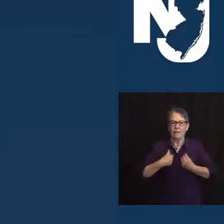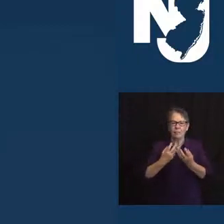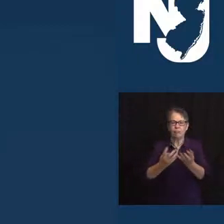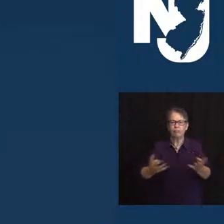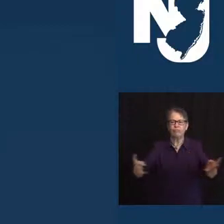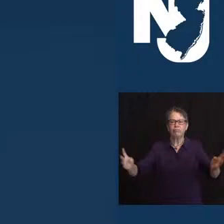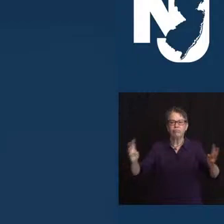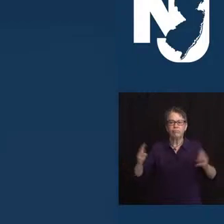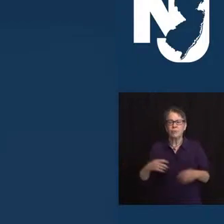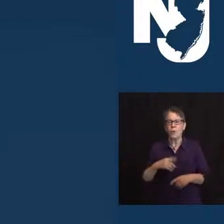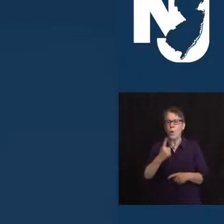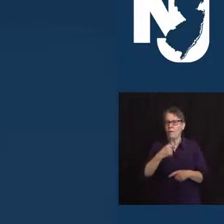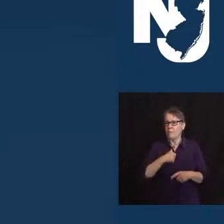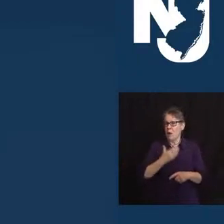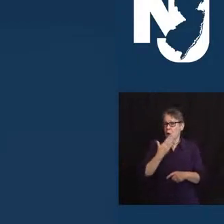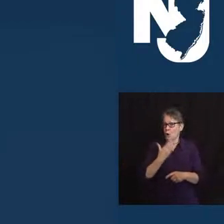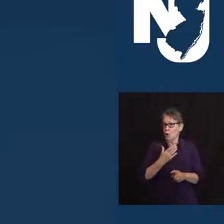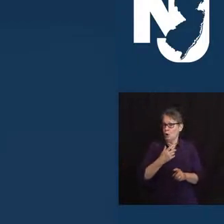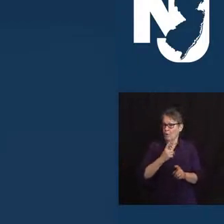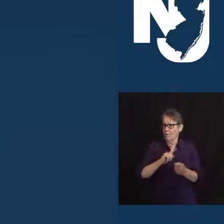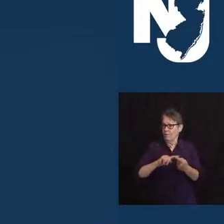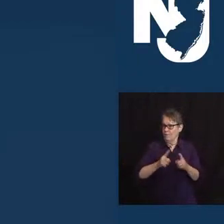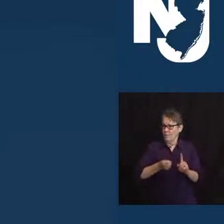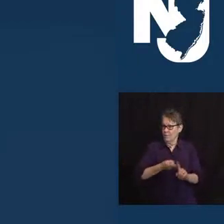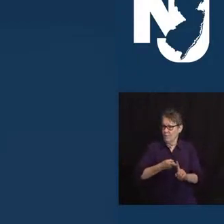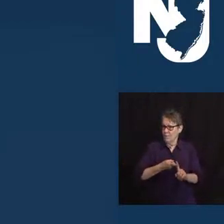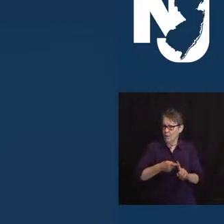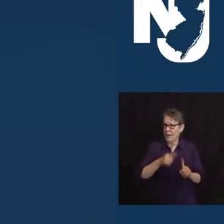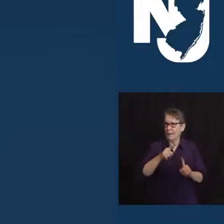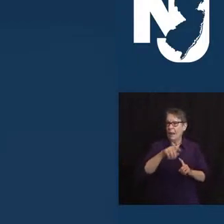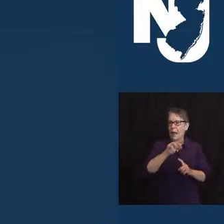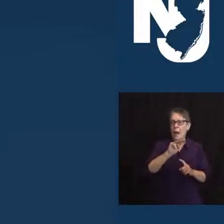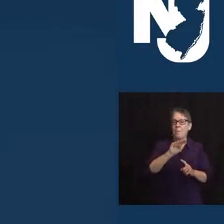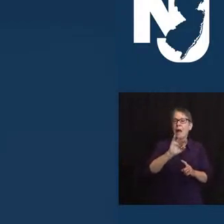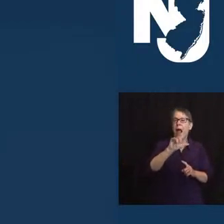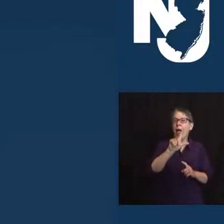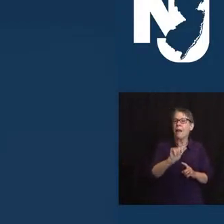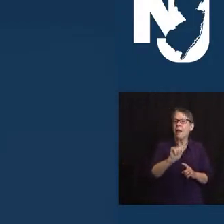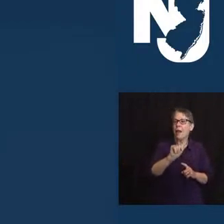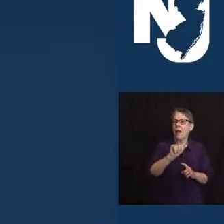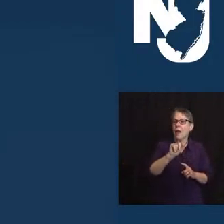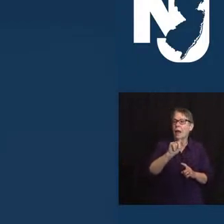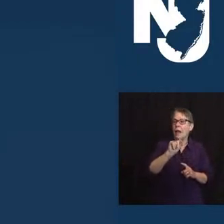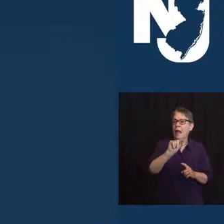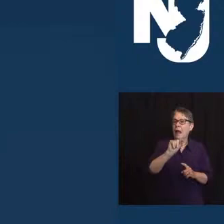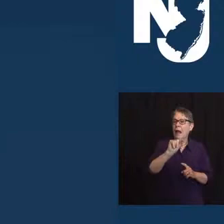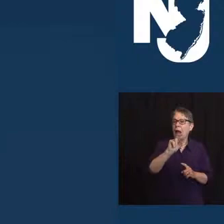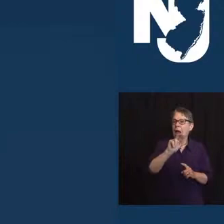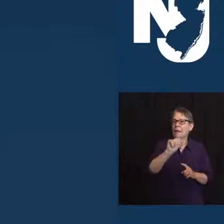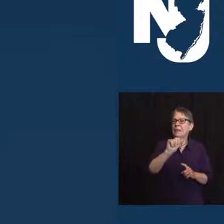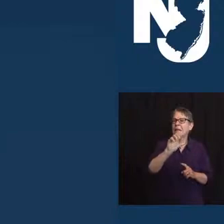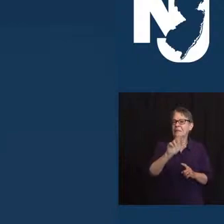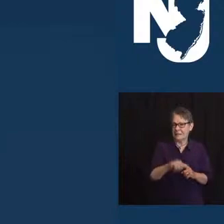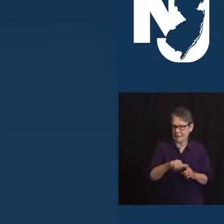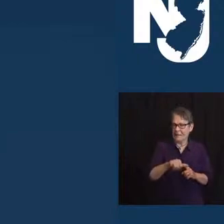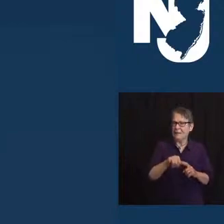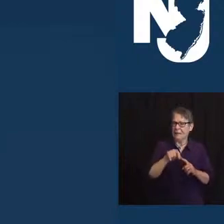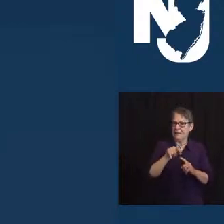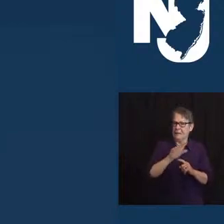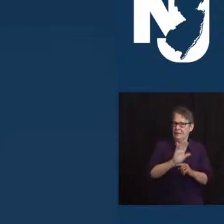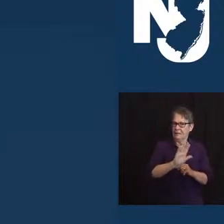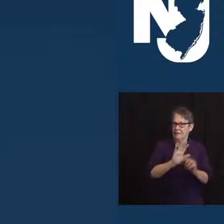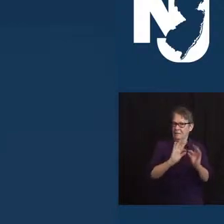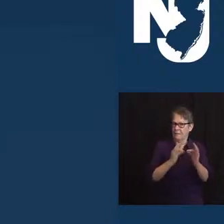State Assemblywoman Mila Jacey. And I have Mila, as well as a dear friend and colleague in the Democratic Party, LaVon Biebler